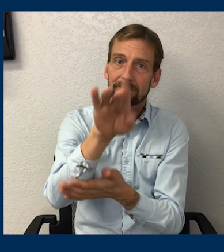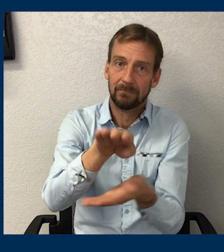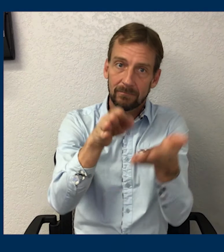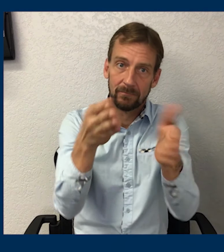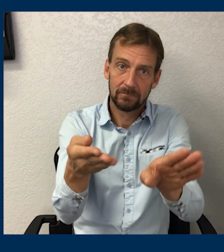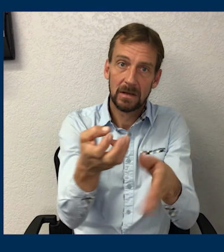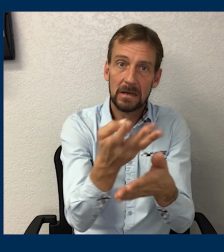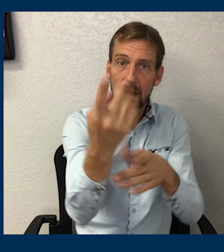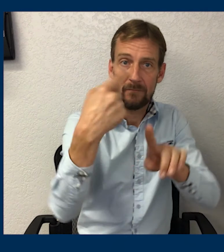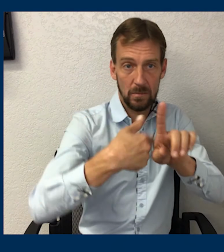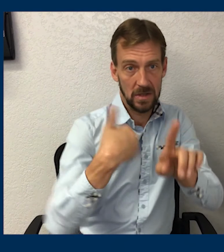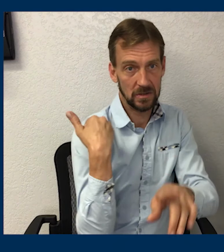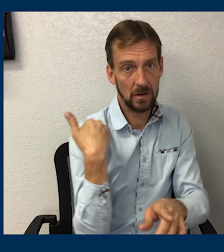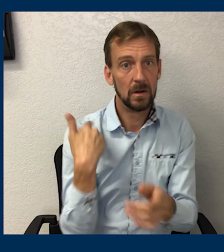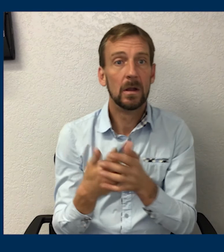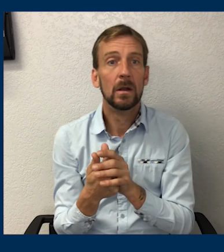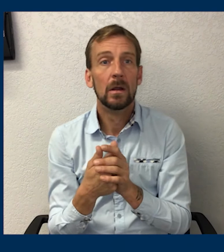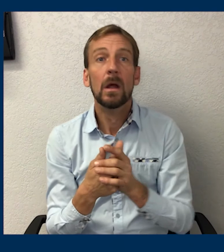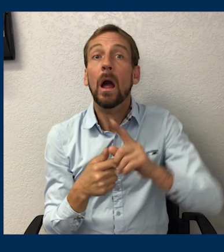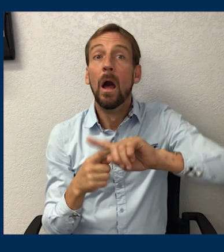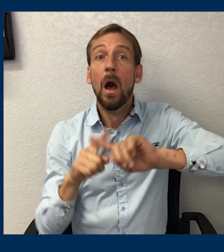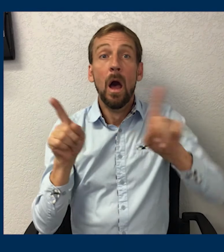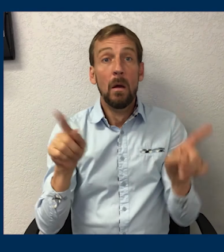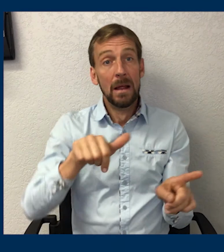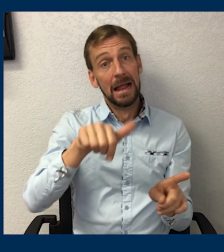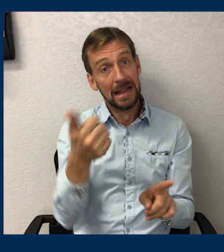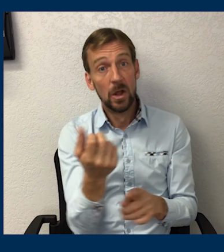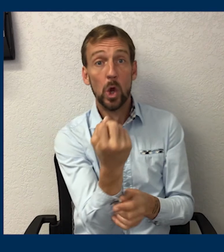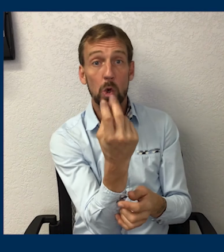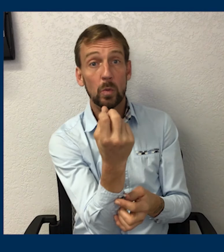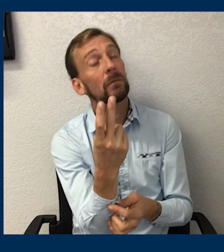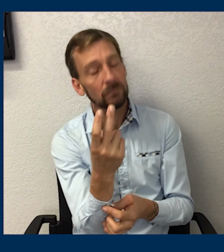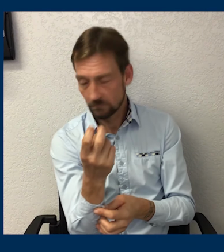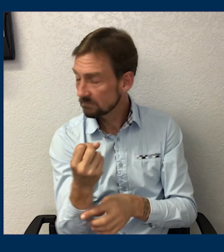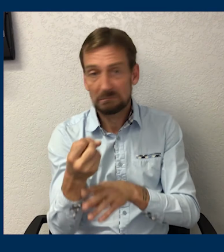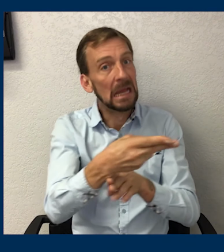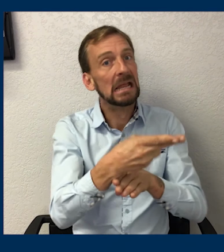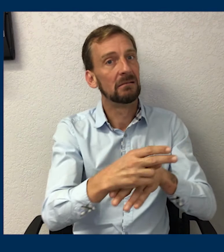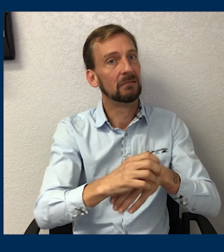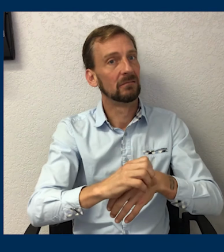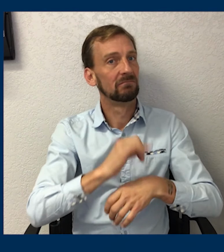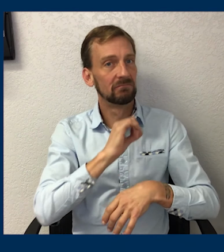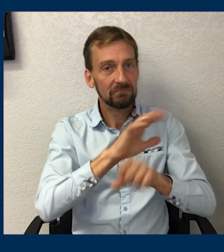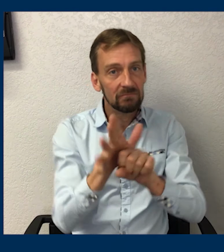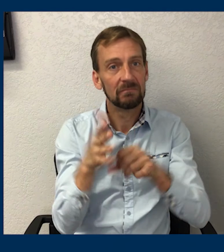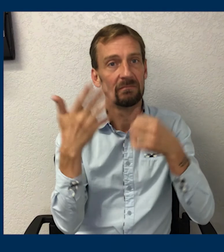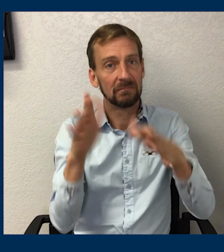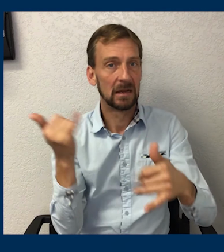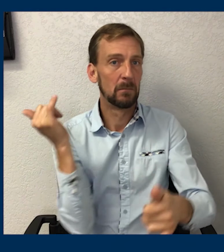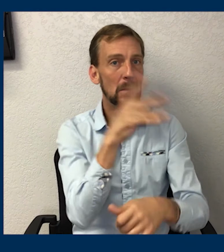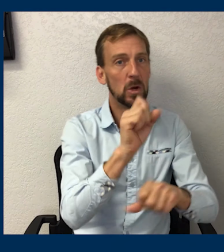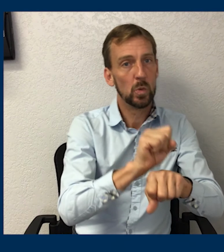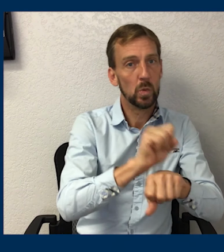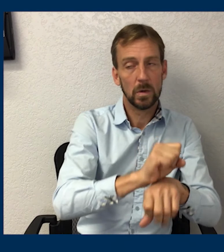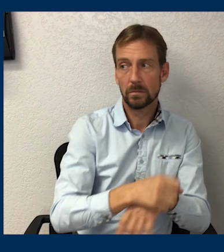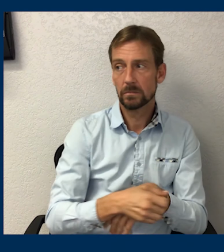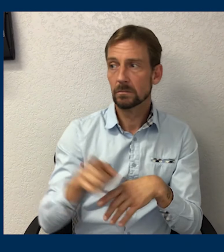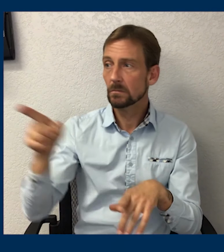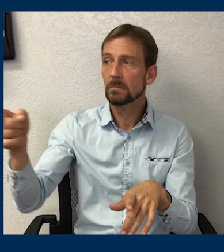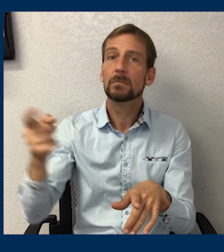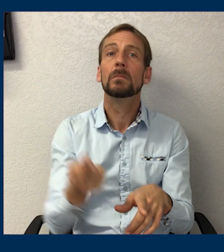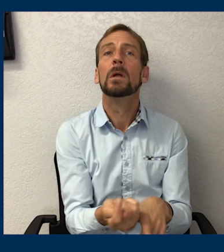few months ago. But the others have overcome the virus and are back at work. Okay, the